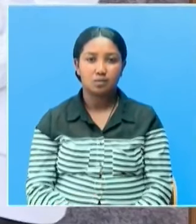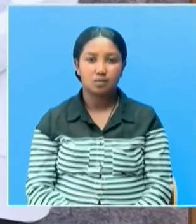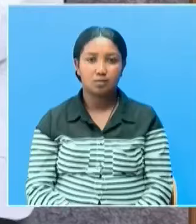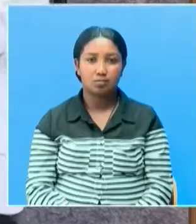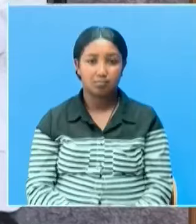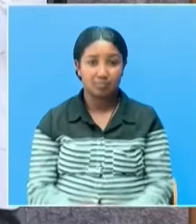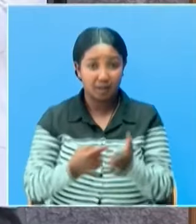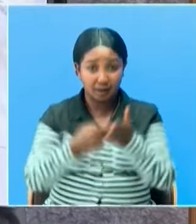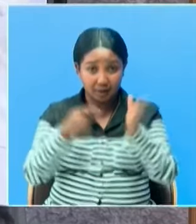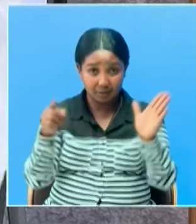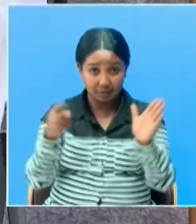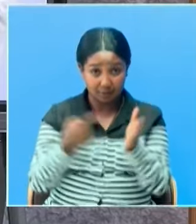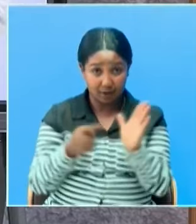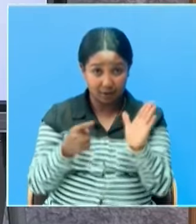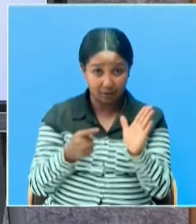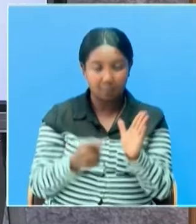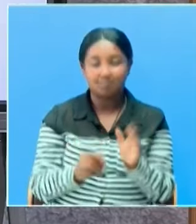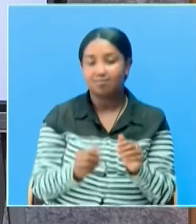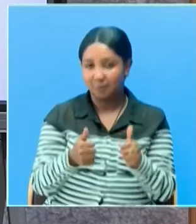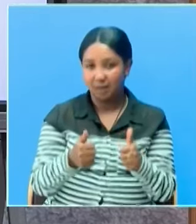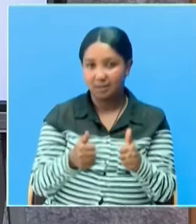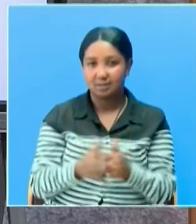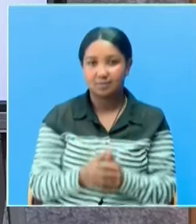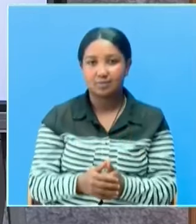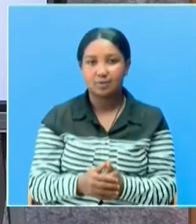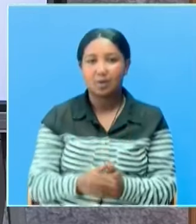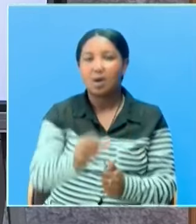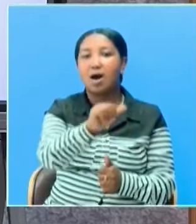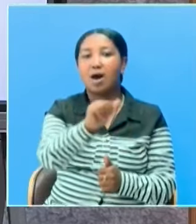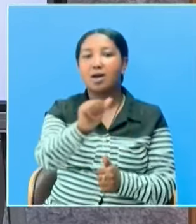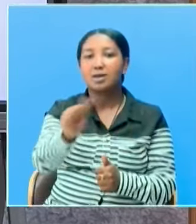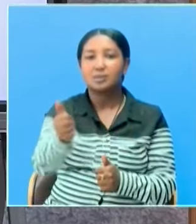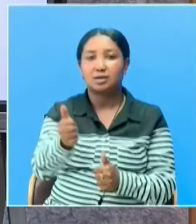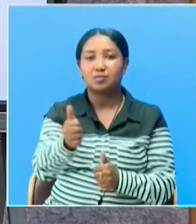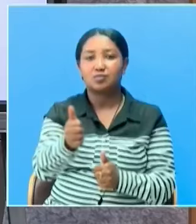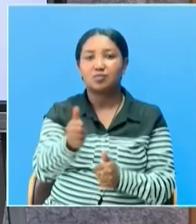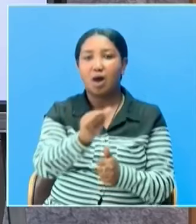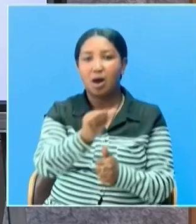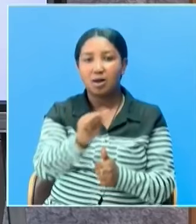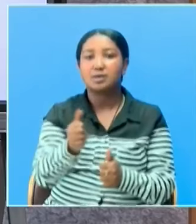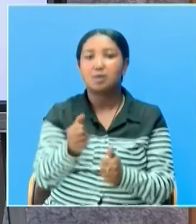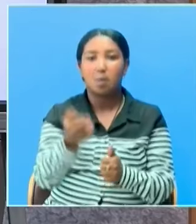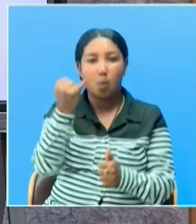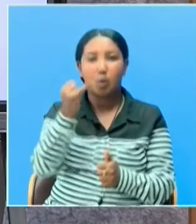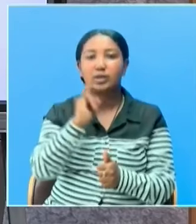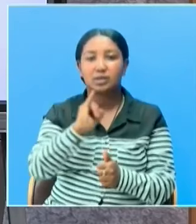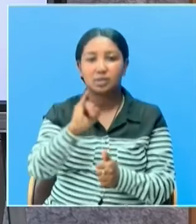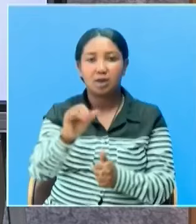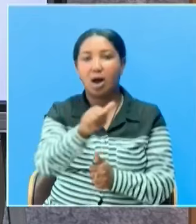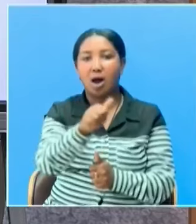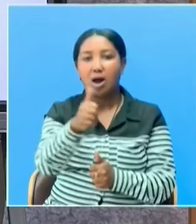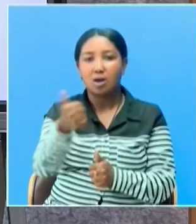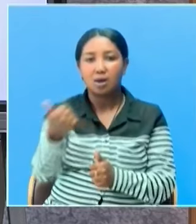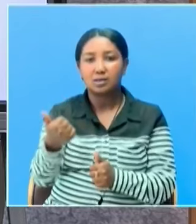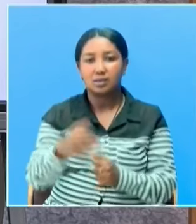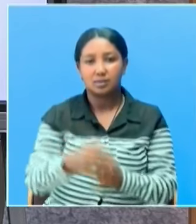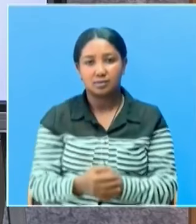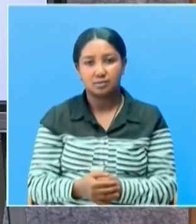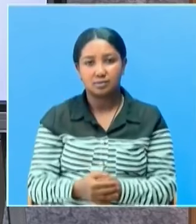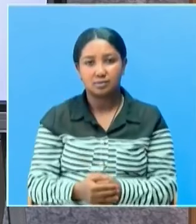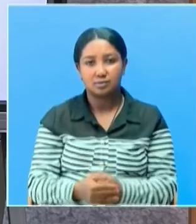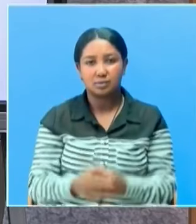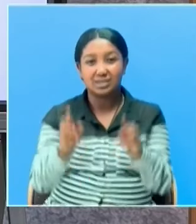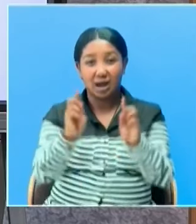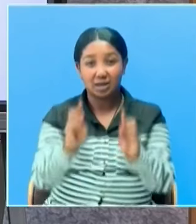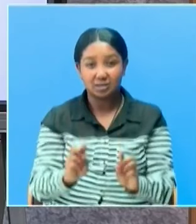Is it clear? Nice. And another point which could be raised here is that about another structure.